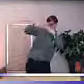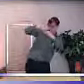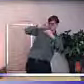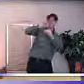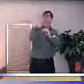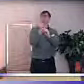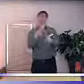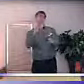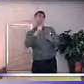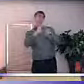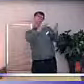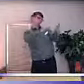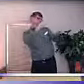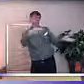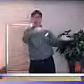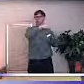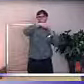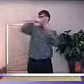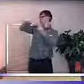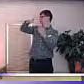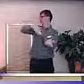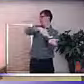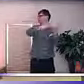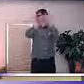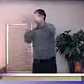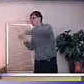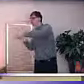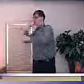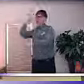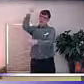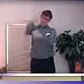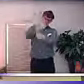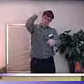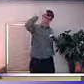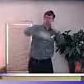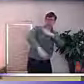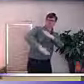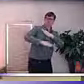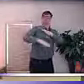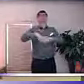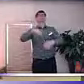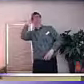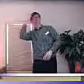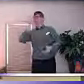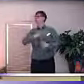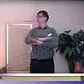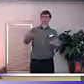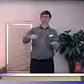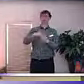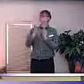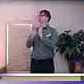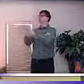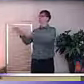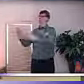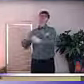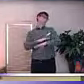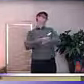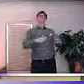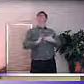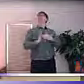when you've taken a wrong turn, or when you've hit rock bottom, or maybe you think there's no way out or no way up.